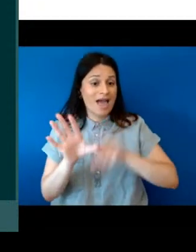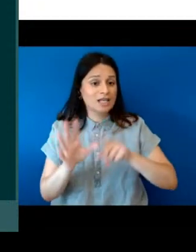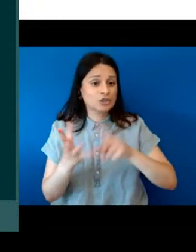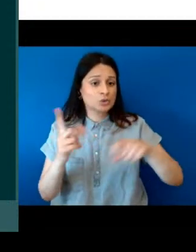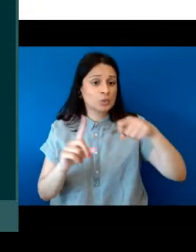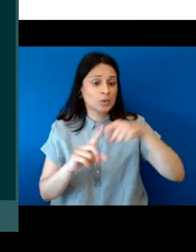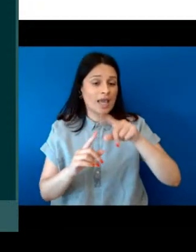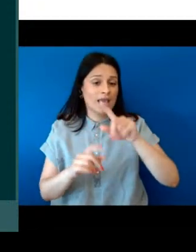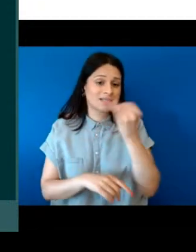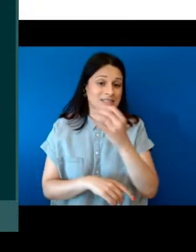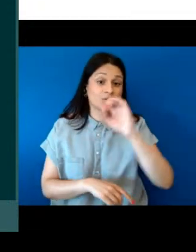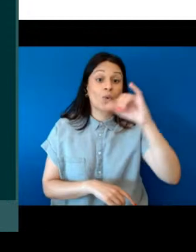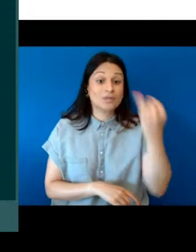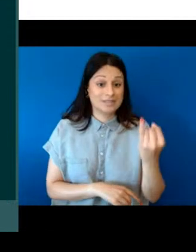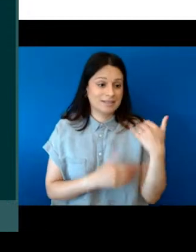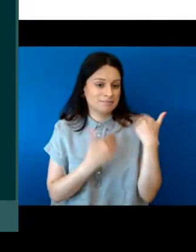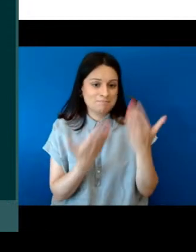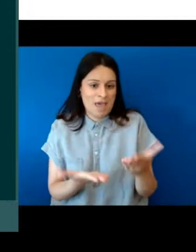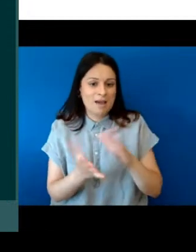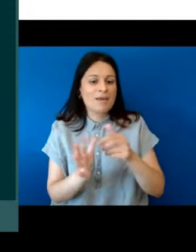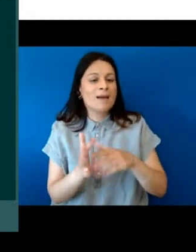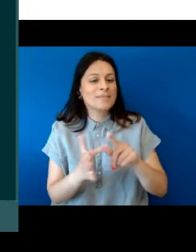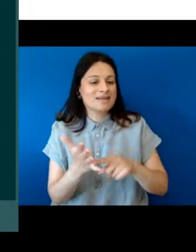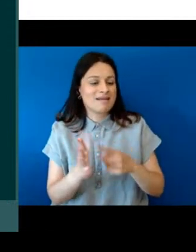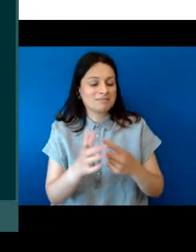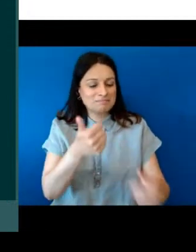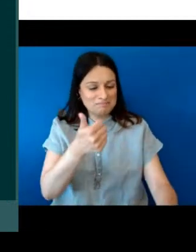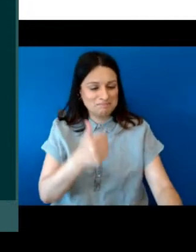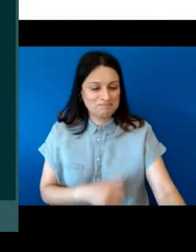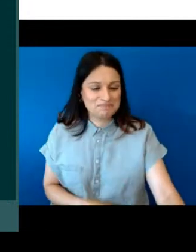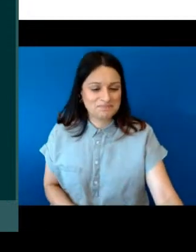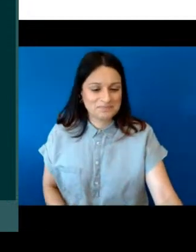AllergyUK1606. Over to you, Amina Warner.